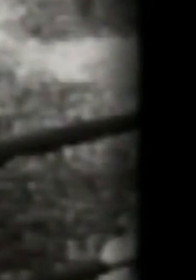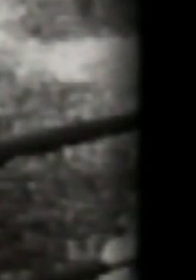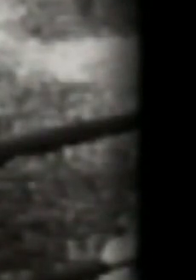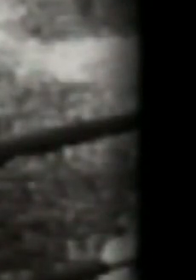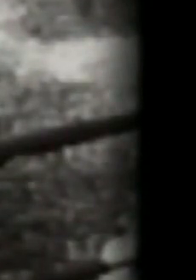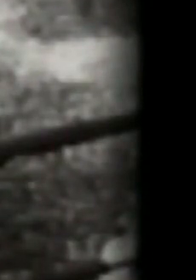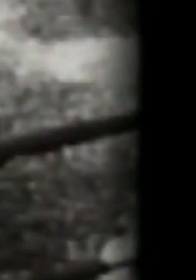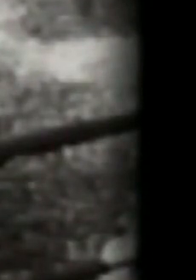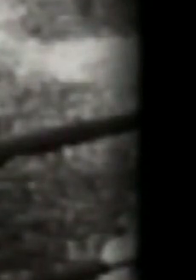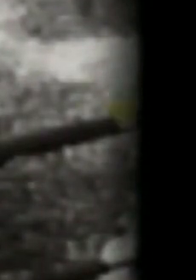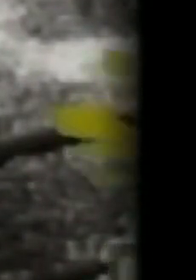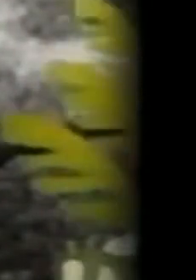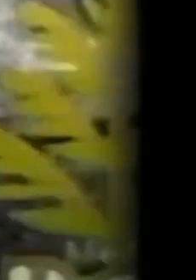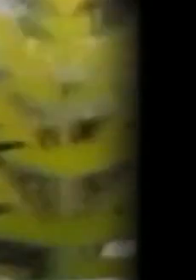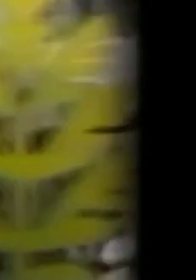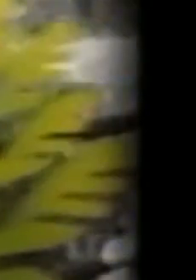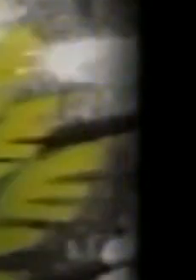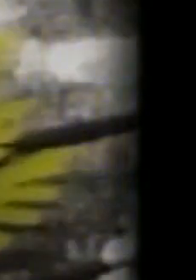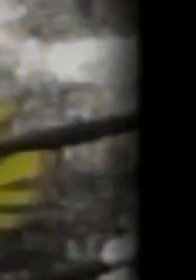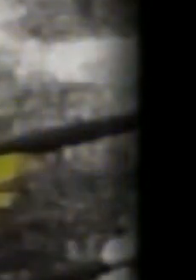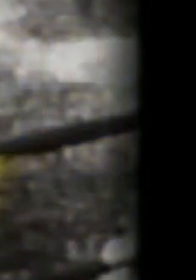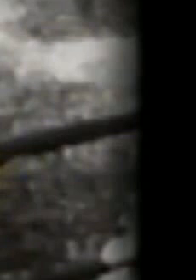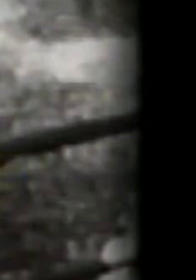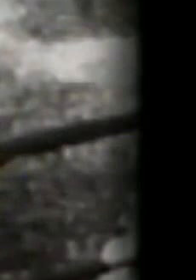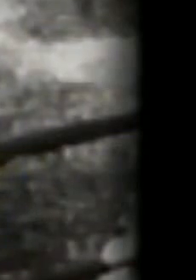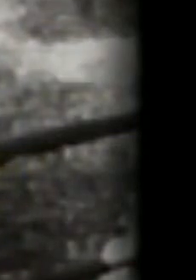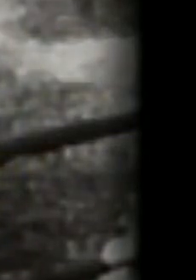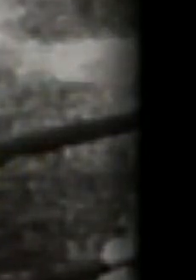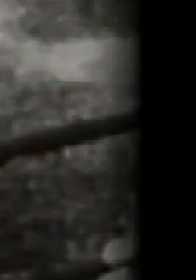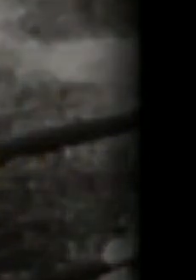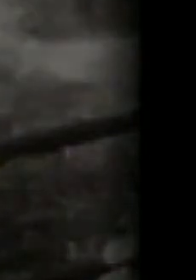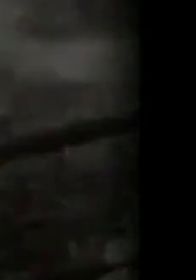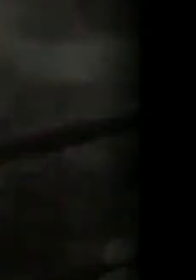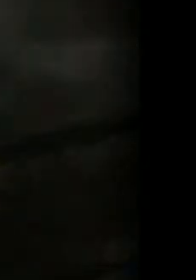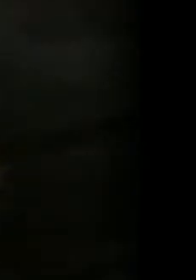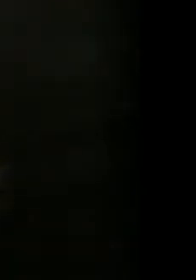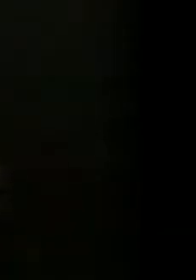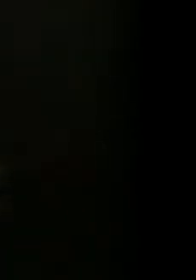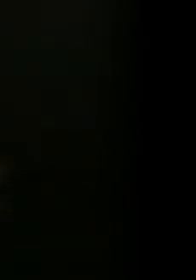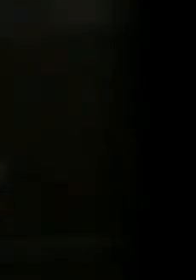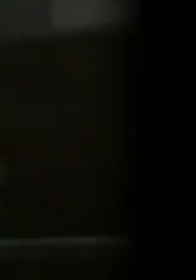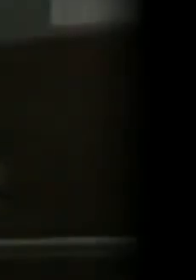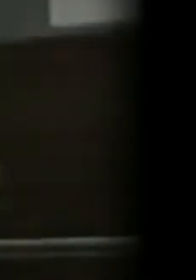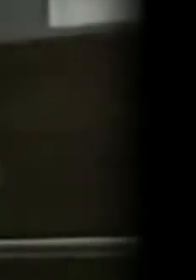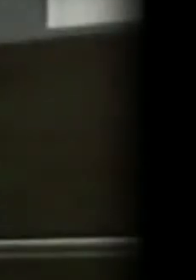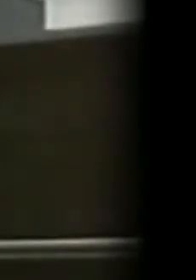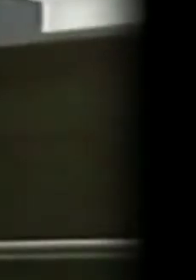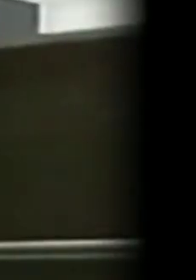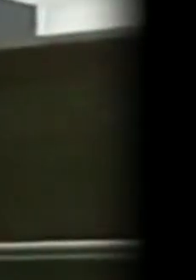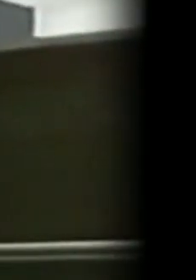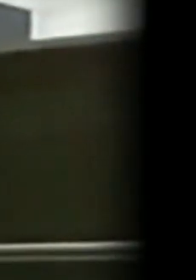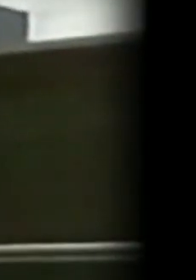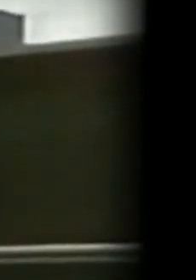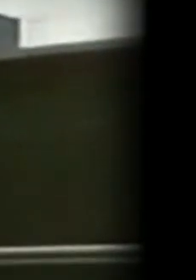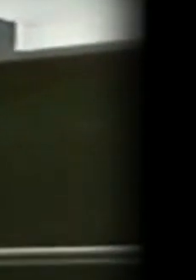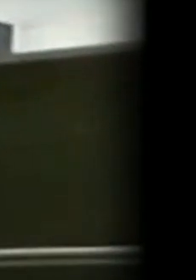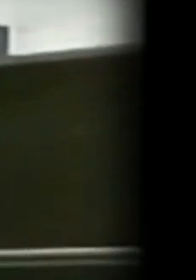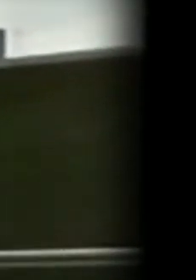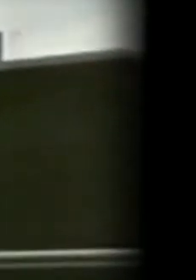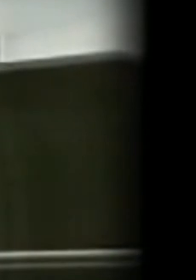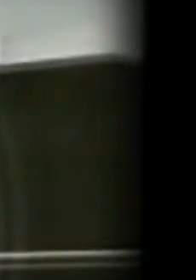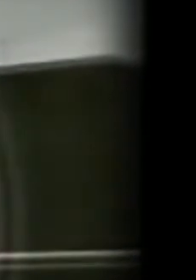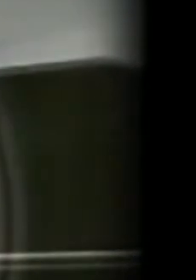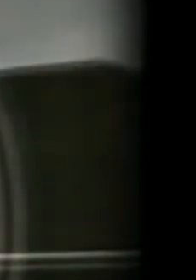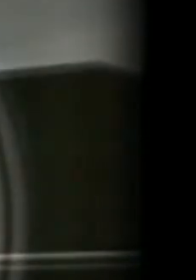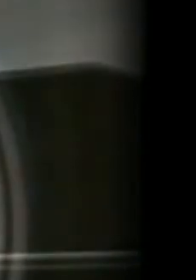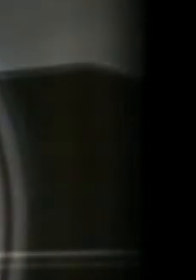If, as so many of us believe, this country rests, in the end, upon its devotion to freedom and